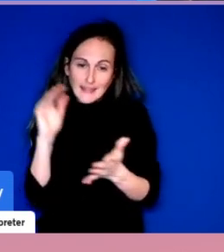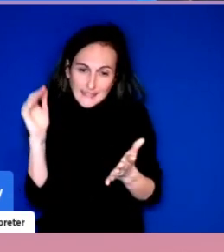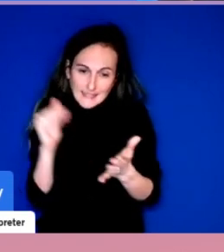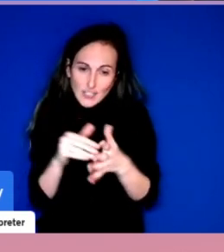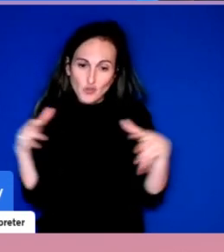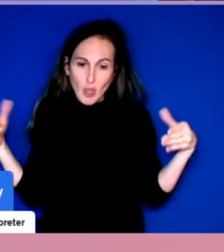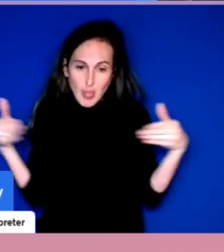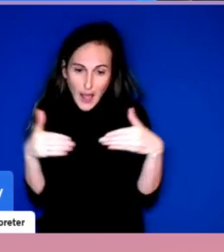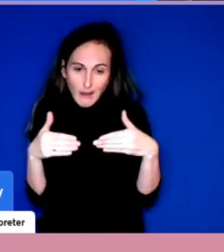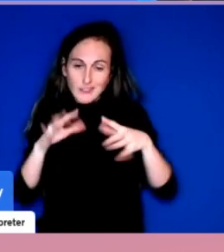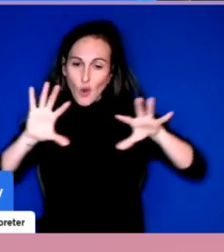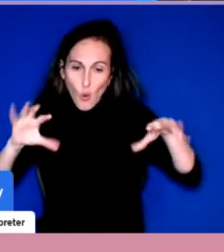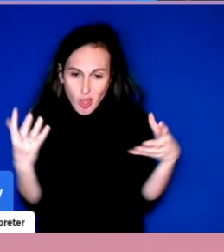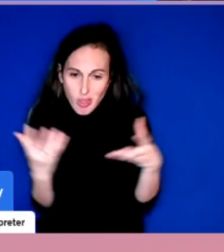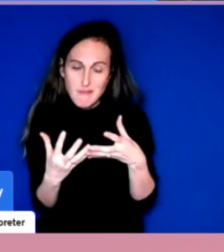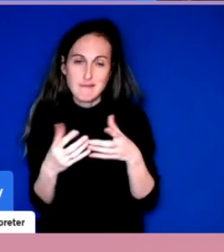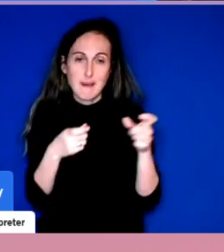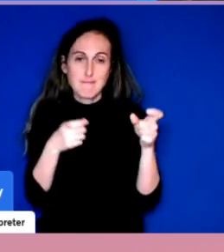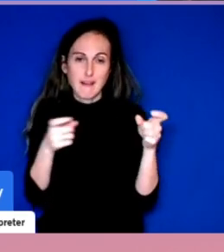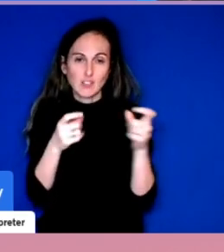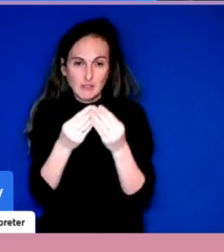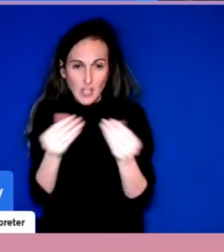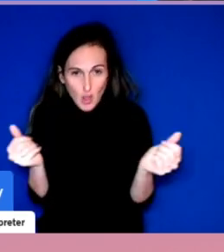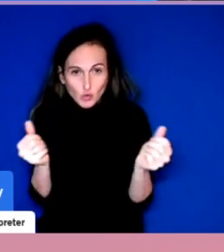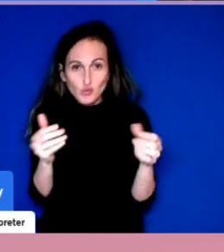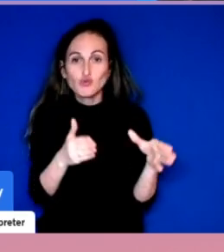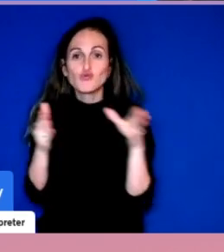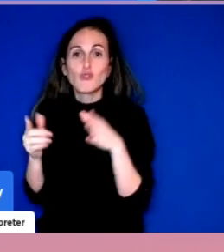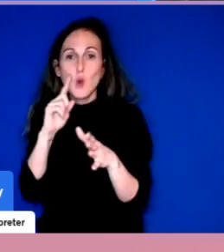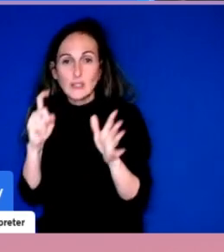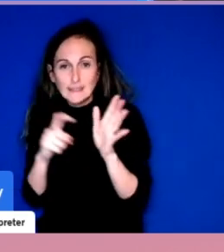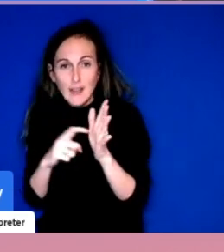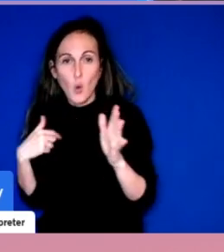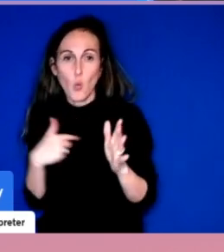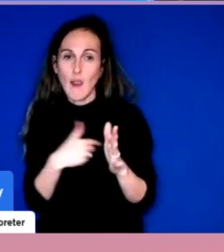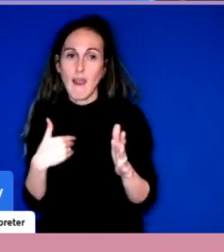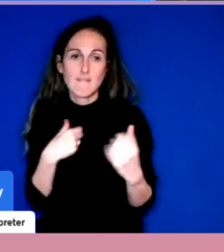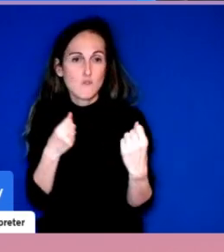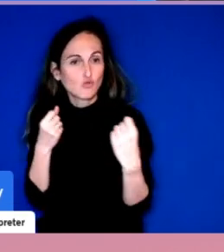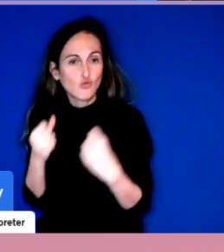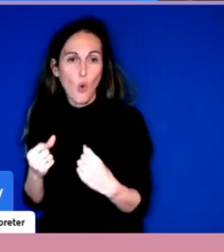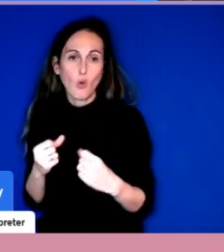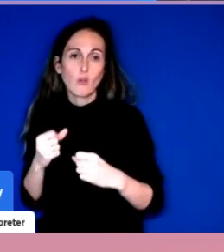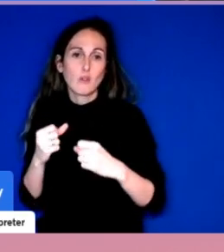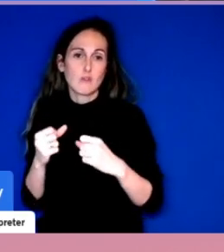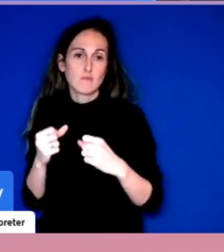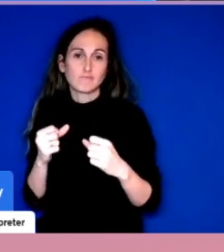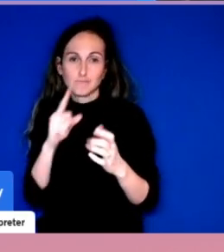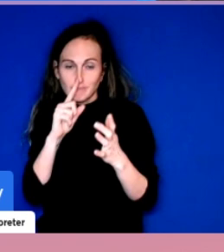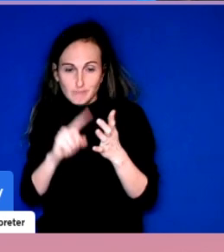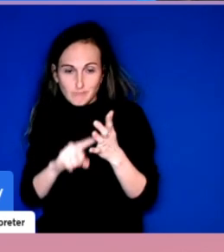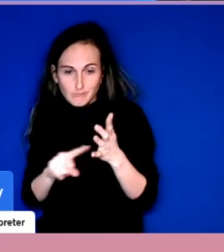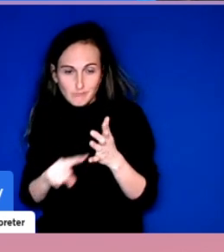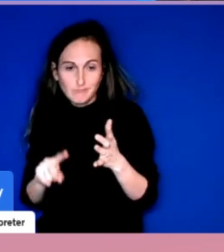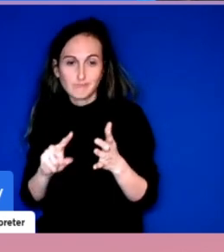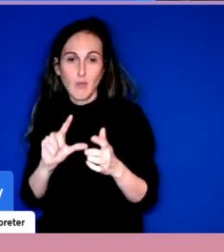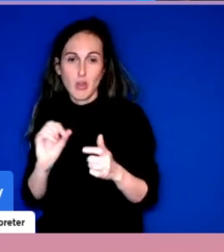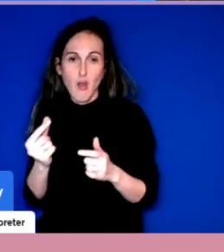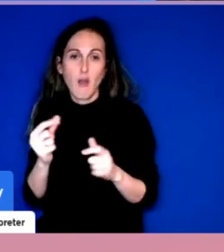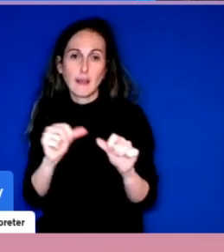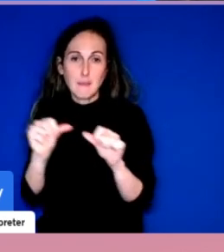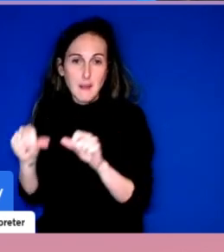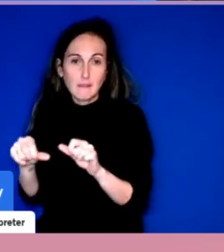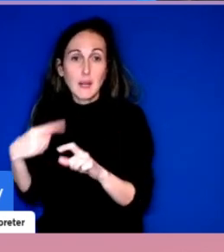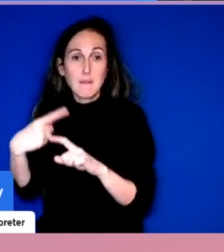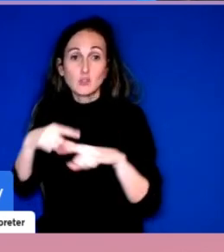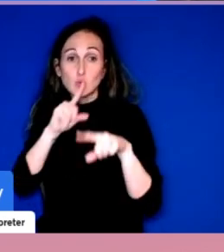management solution. For Detect, we have the strong audit log capabilities. For Respond, you get the key